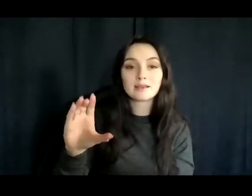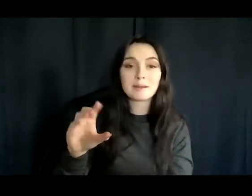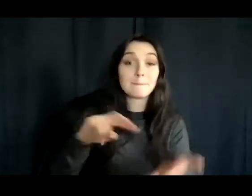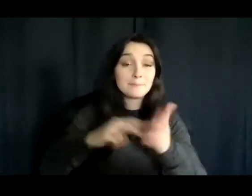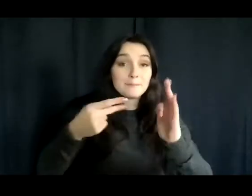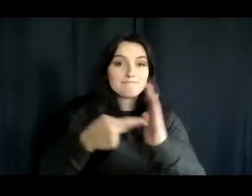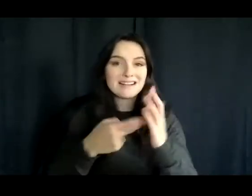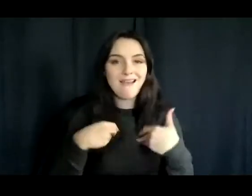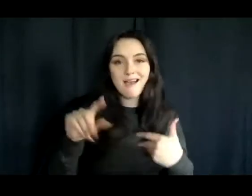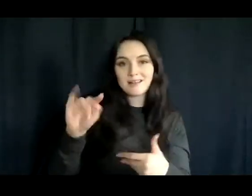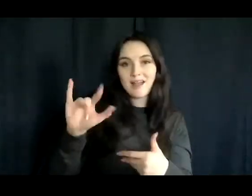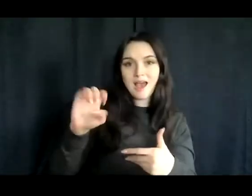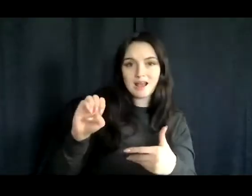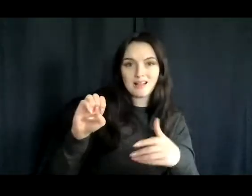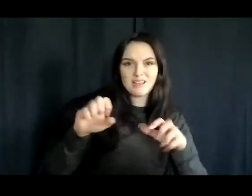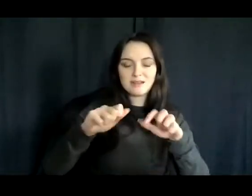again.